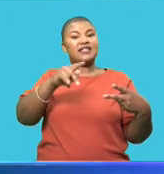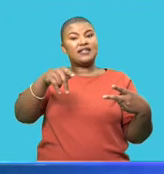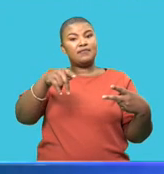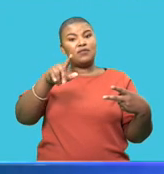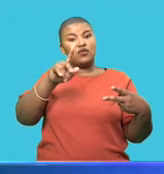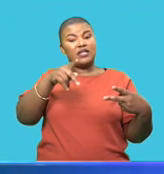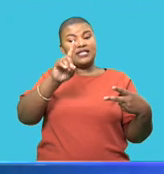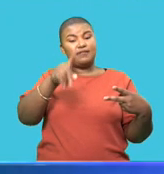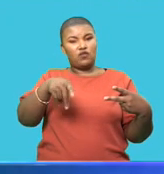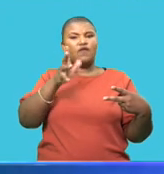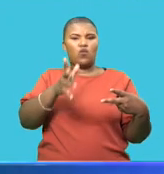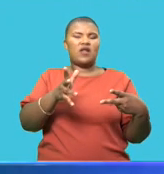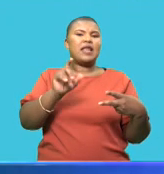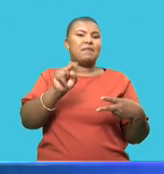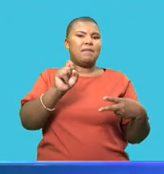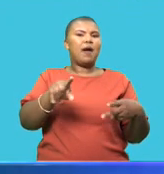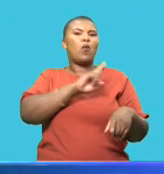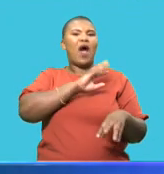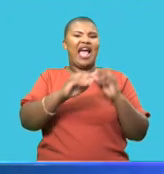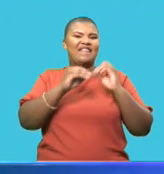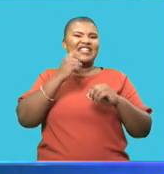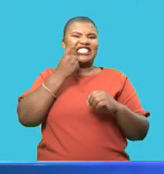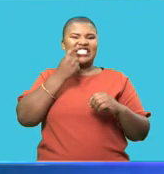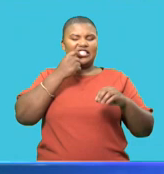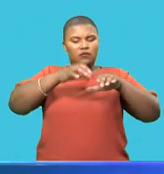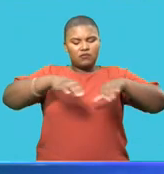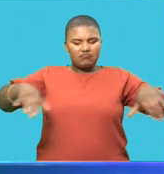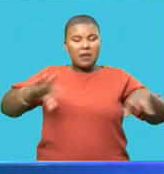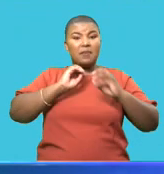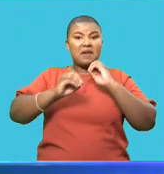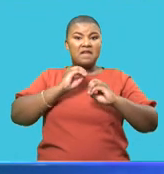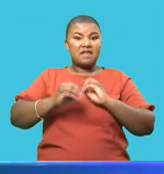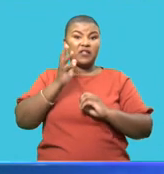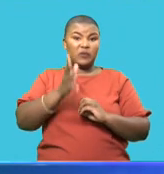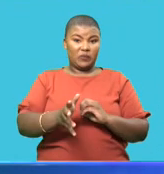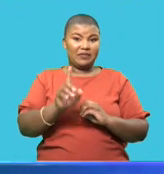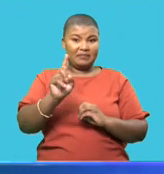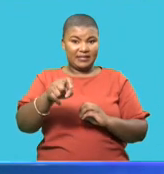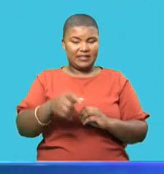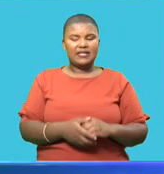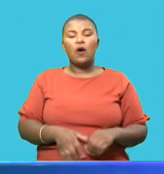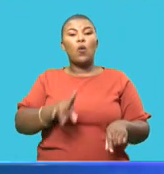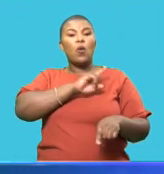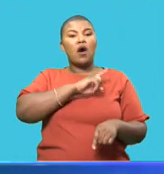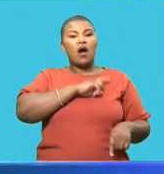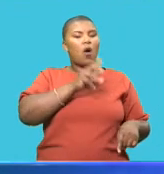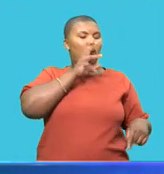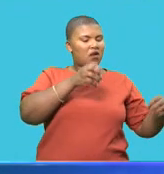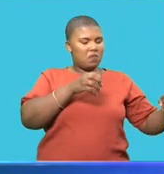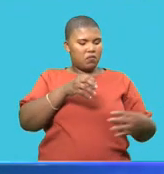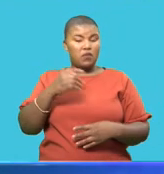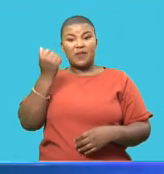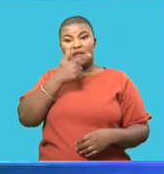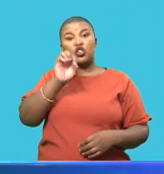700 millimeter steel water pipe between Ayrton Reservoir and Orlando East Reservoir. Now, speaking to Soweto